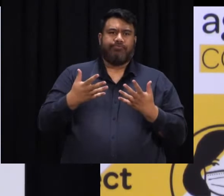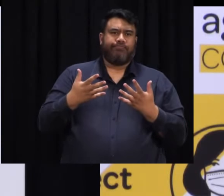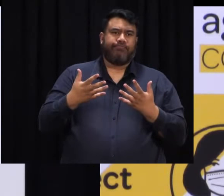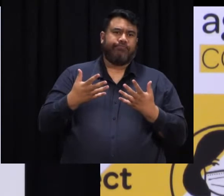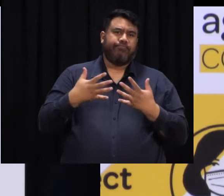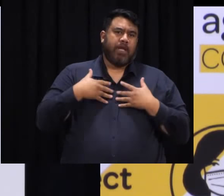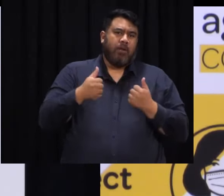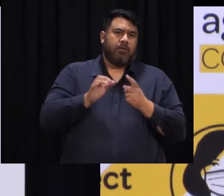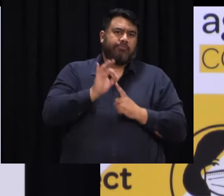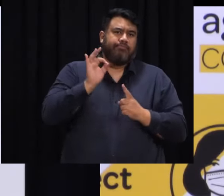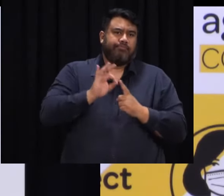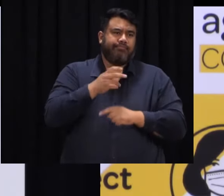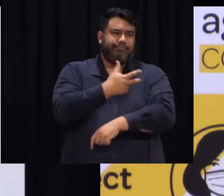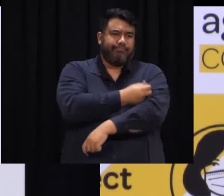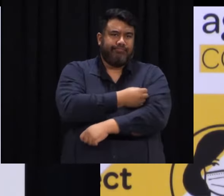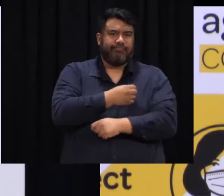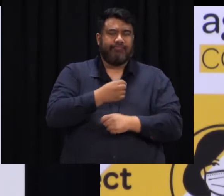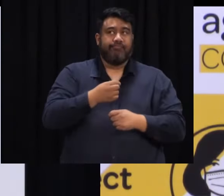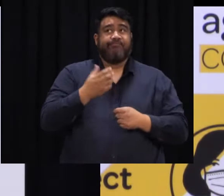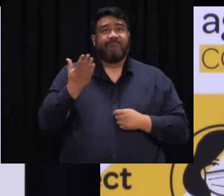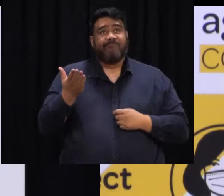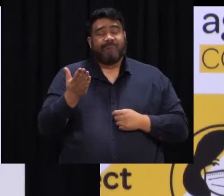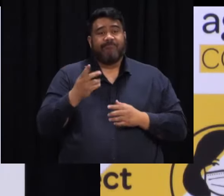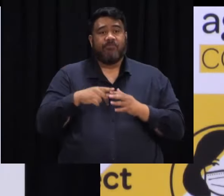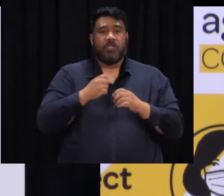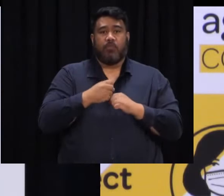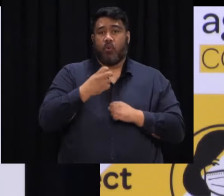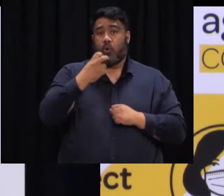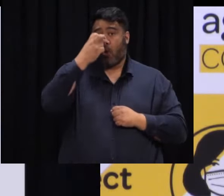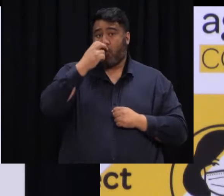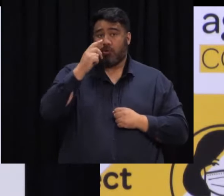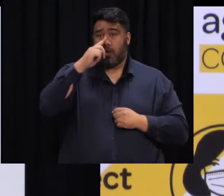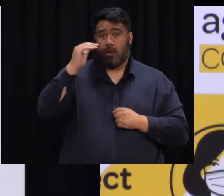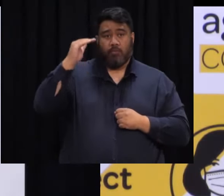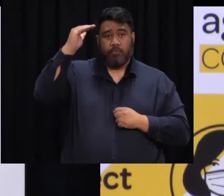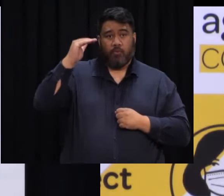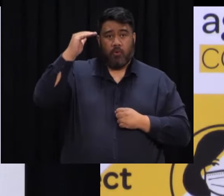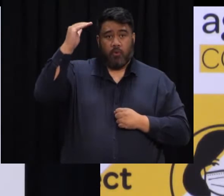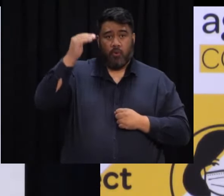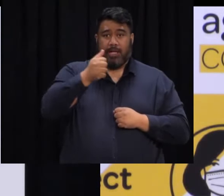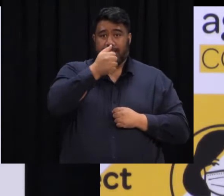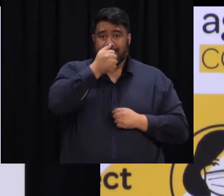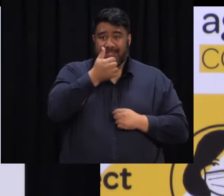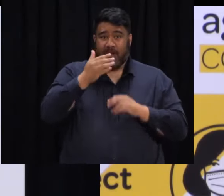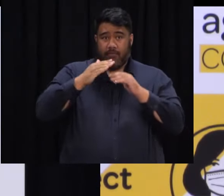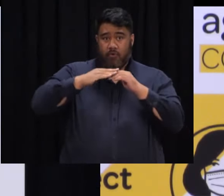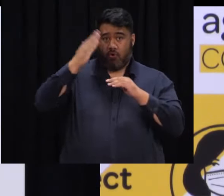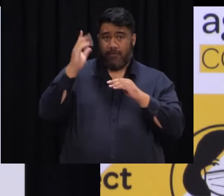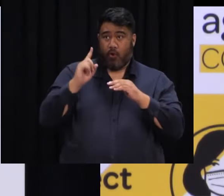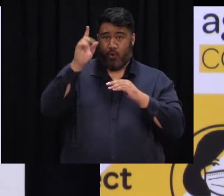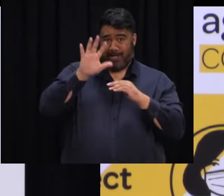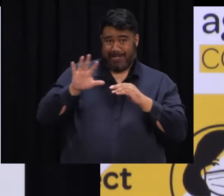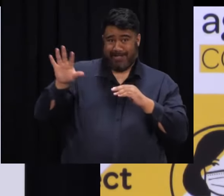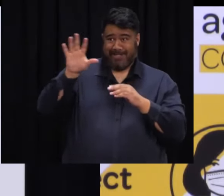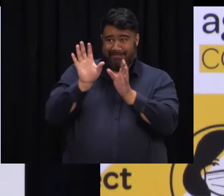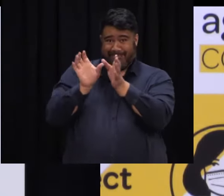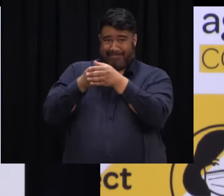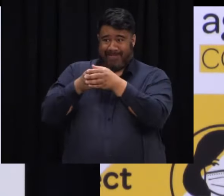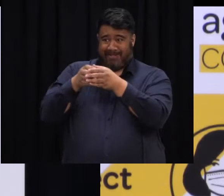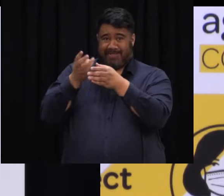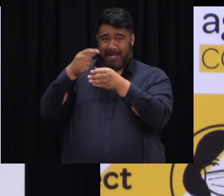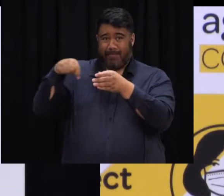is higher for our older New Zealanders, which is why I have singled out our over 65s in this announcement today. A small number have not yet